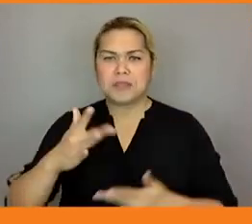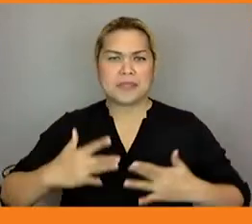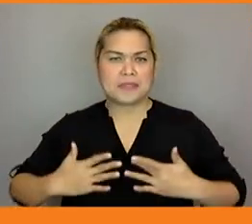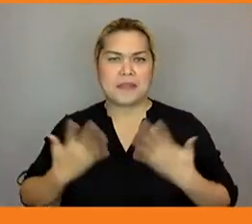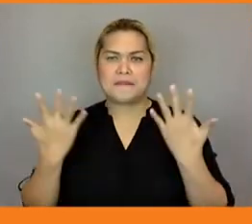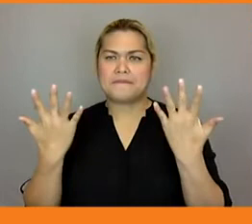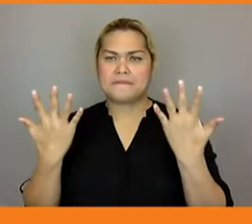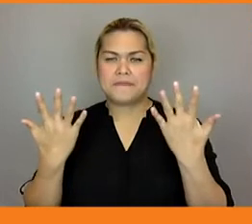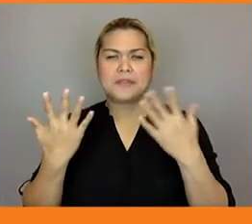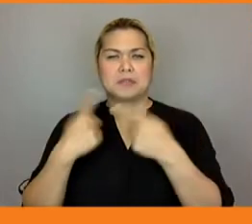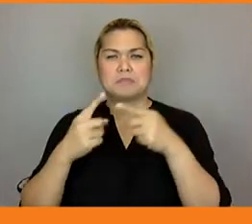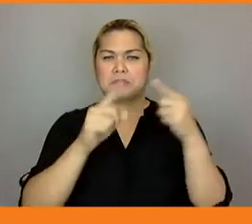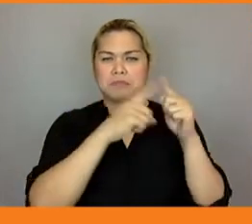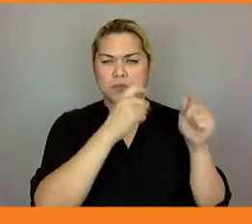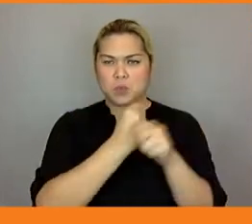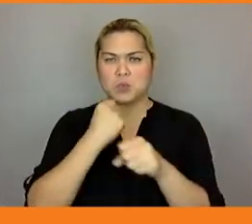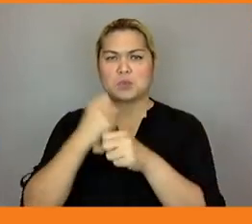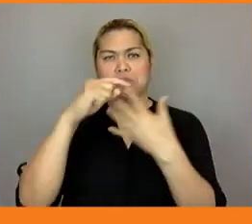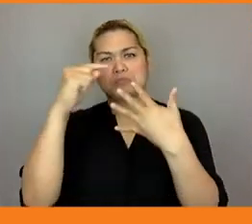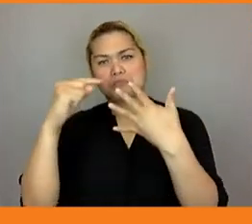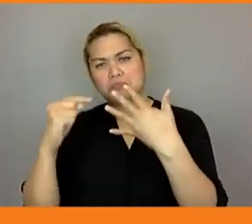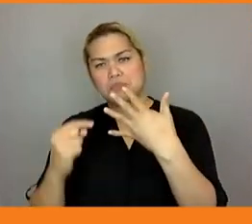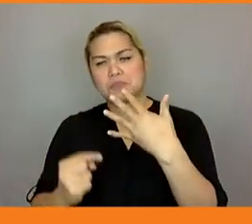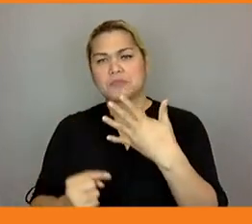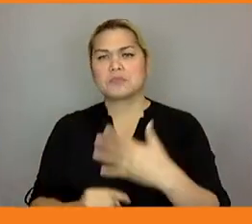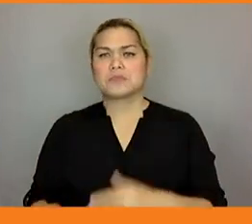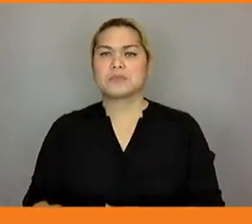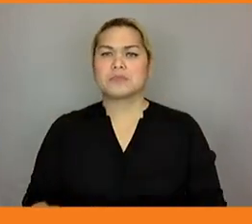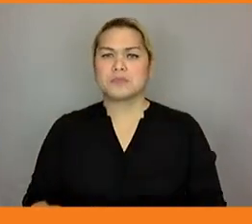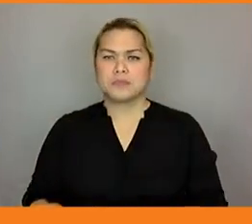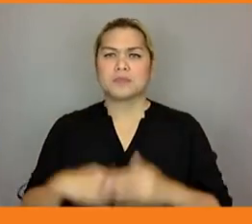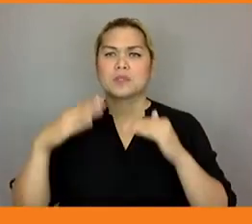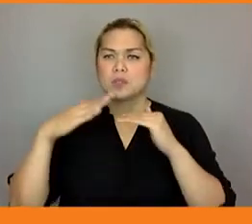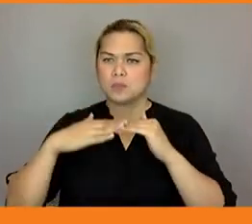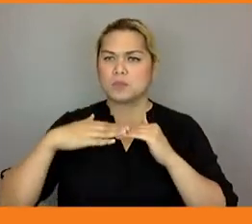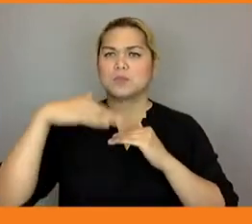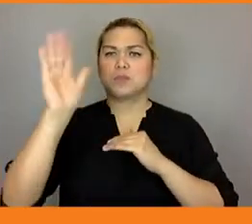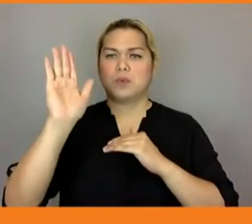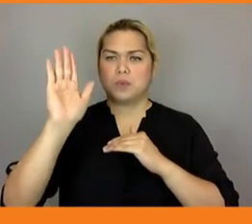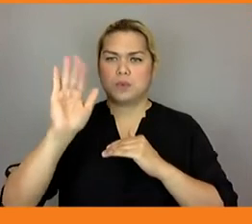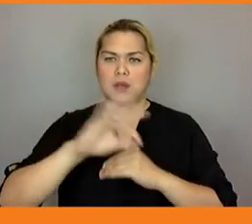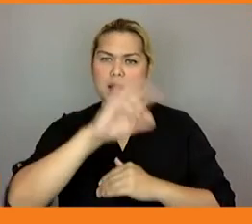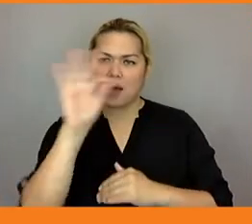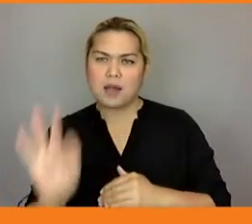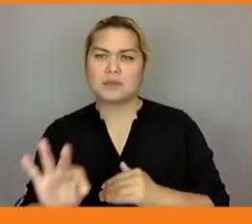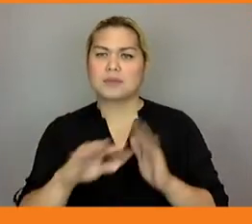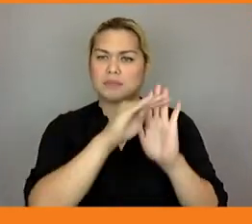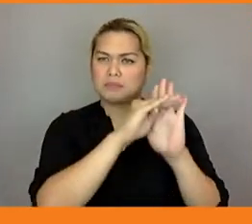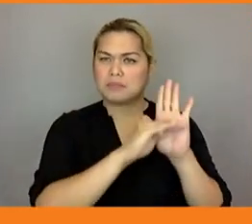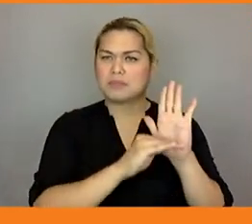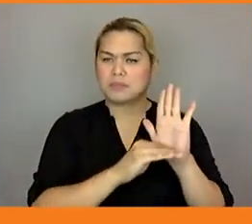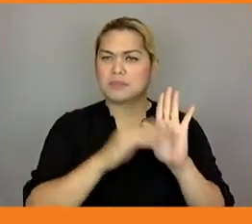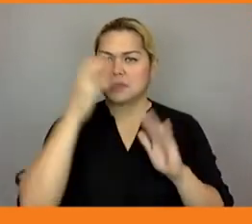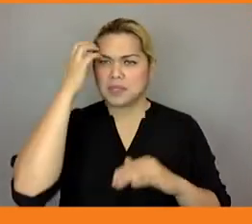respect core labor standards. Furthermore, a new safeguard policy should come with a more accessible and open